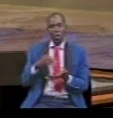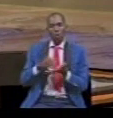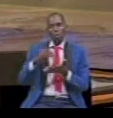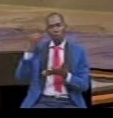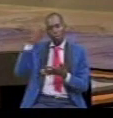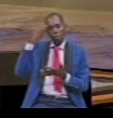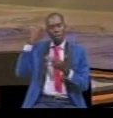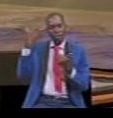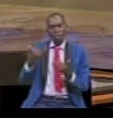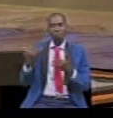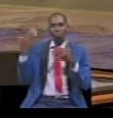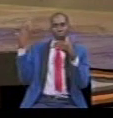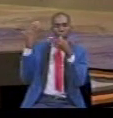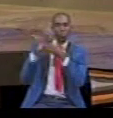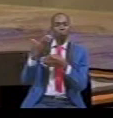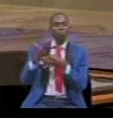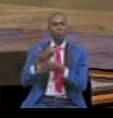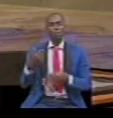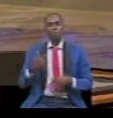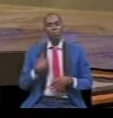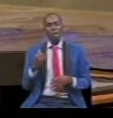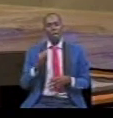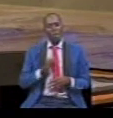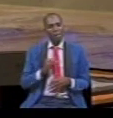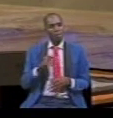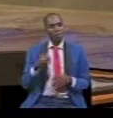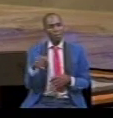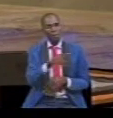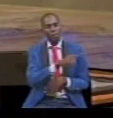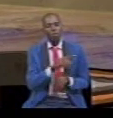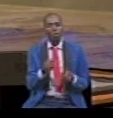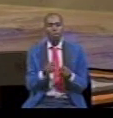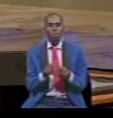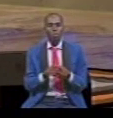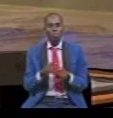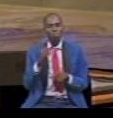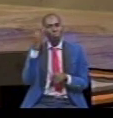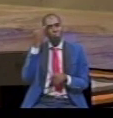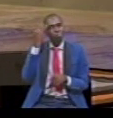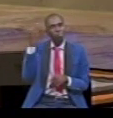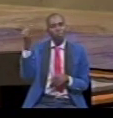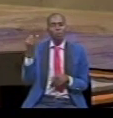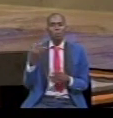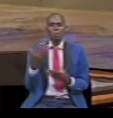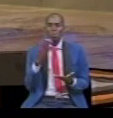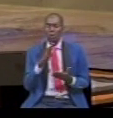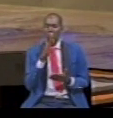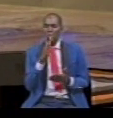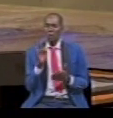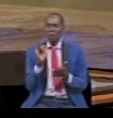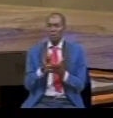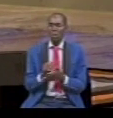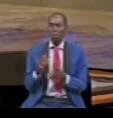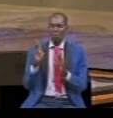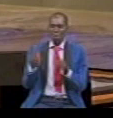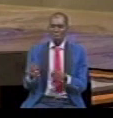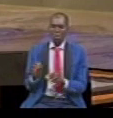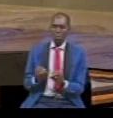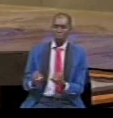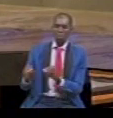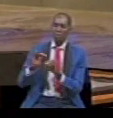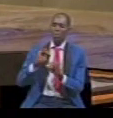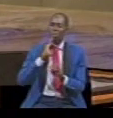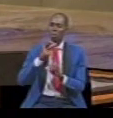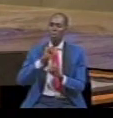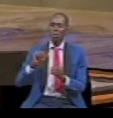They supposed it had been a spirit. We see a situation in our lives, and we see